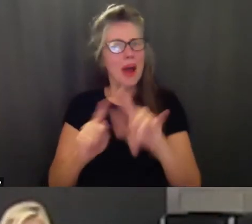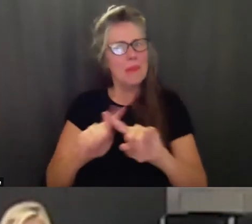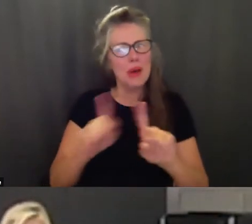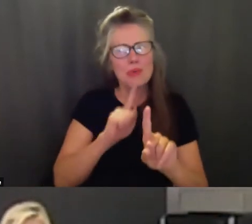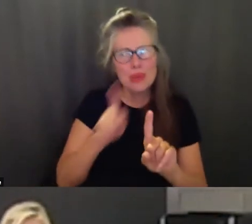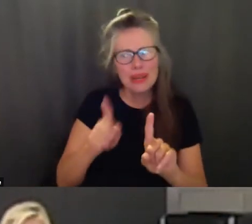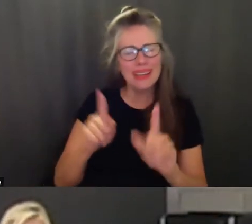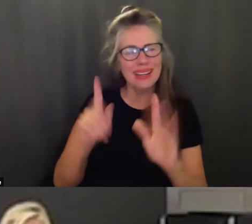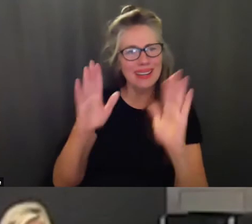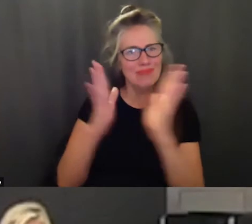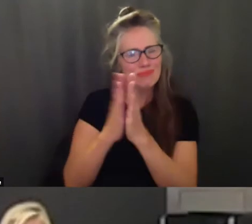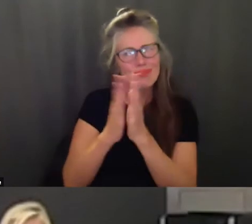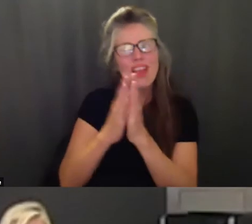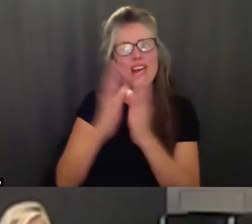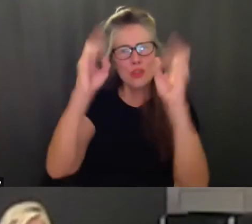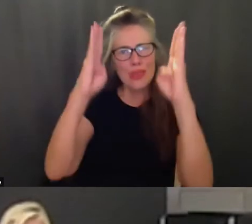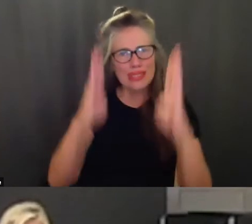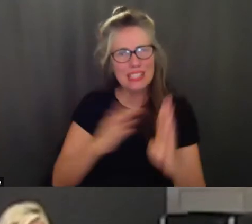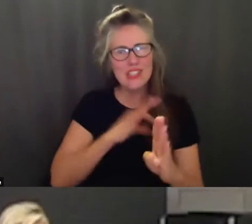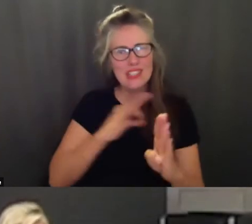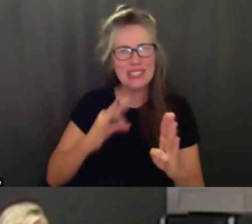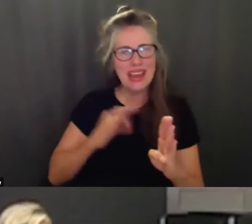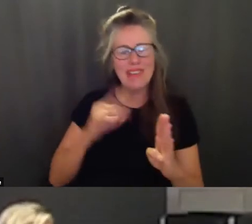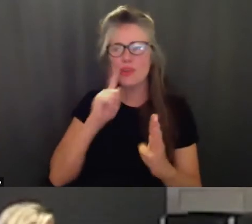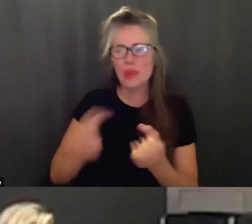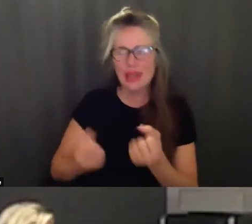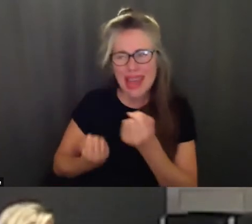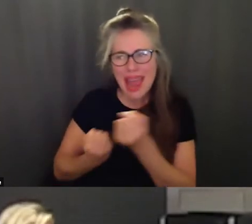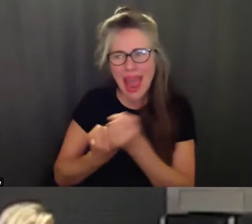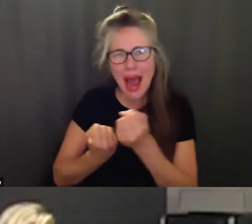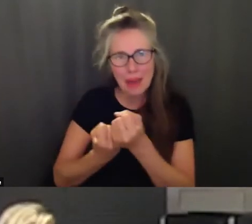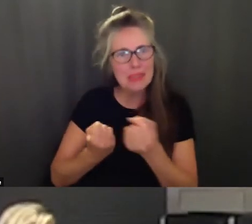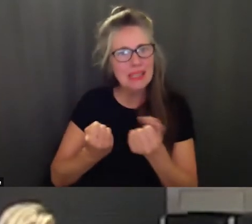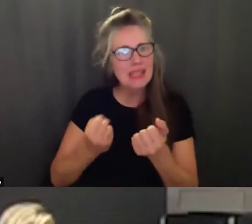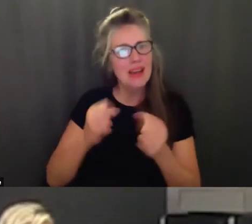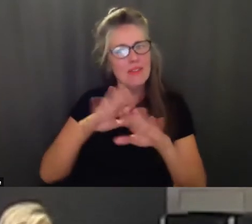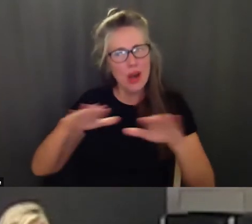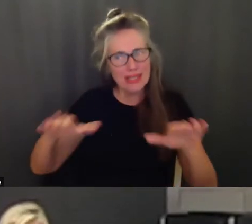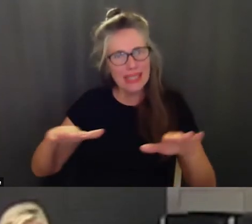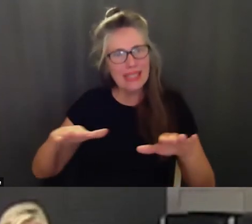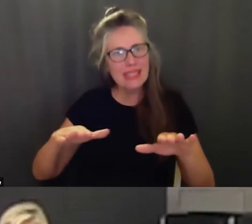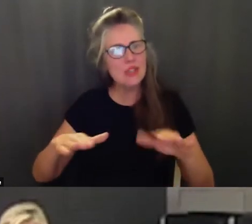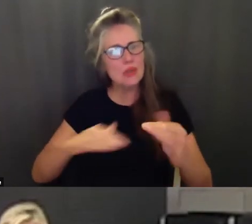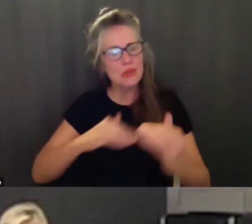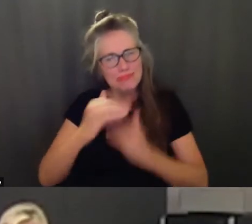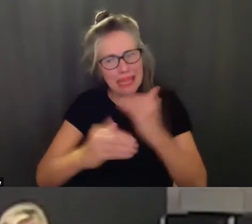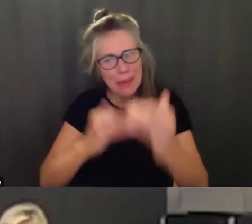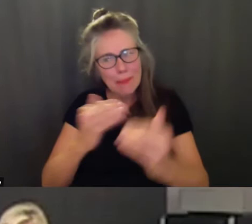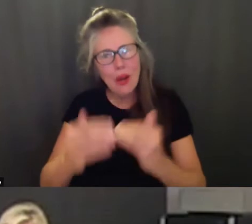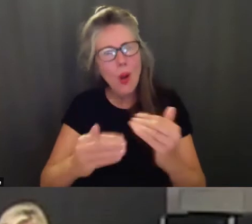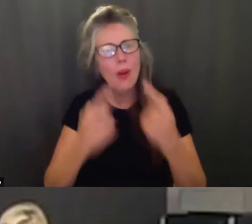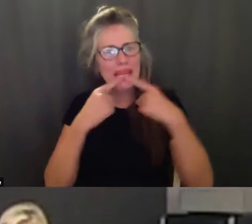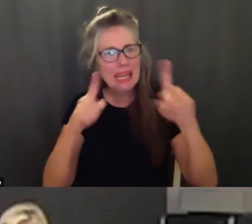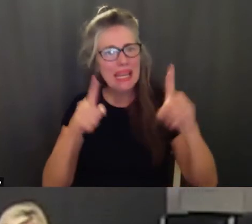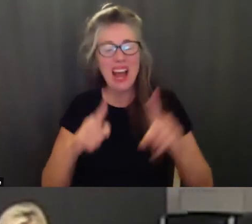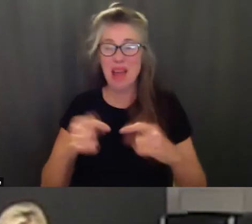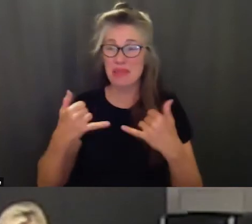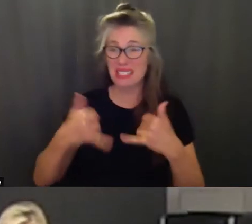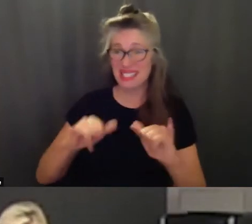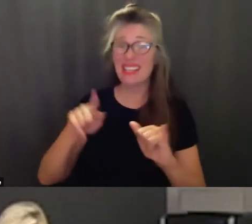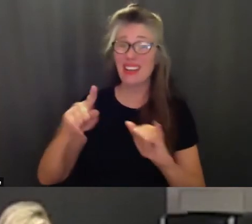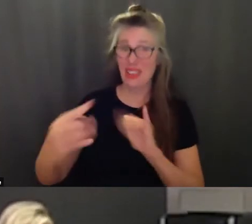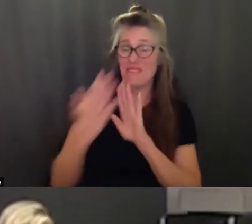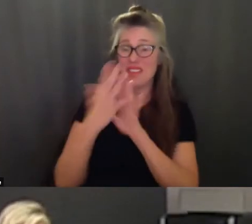our kids afloat. Not to minimize any of the challenges that our students faced this last year and still are facing, but